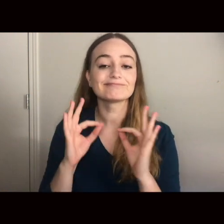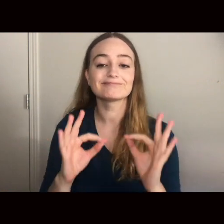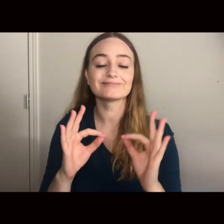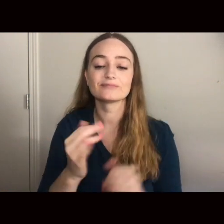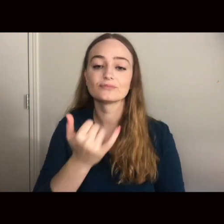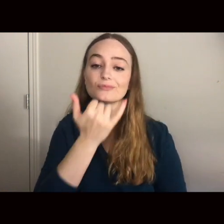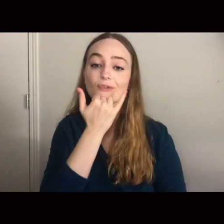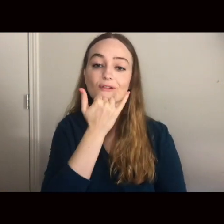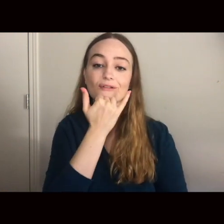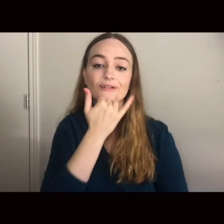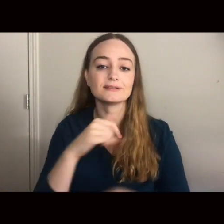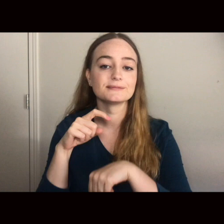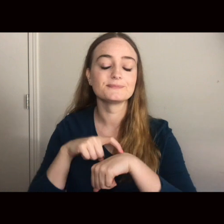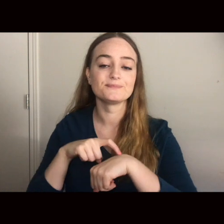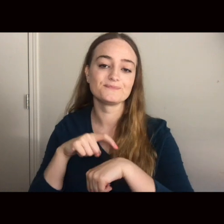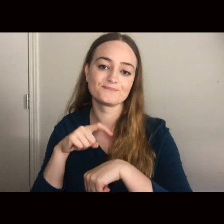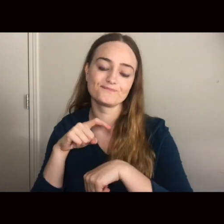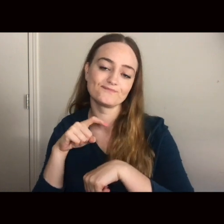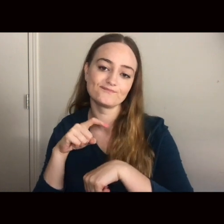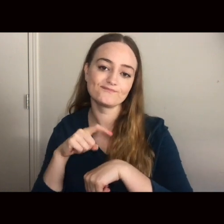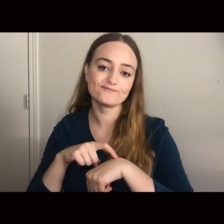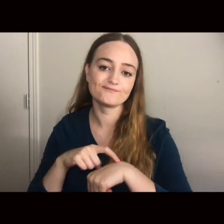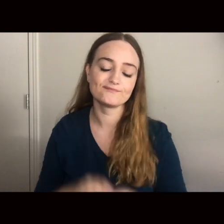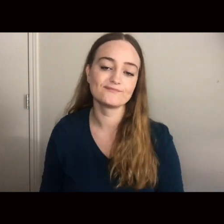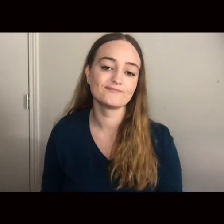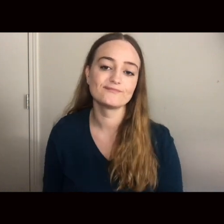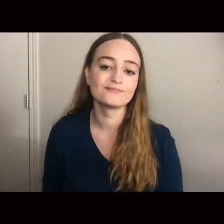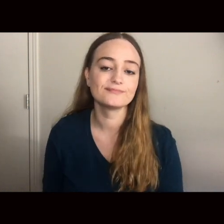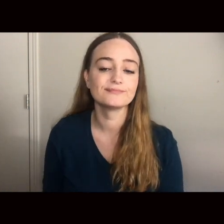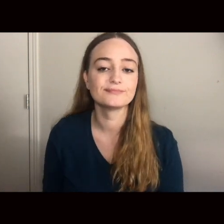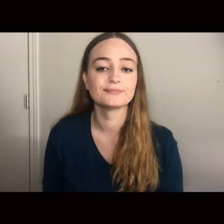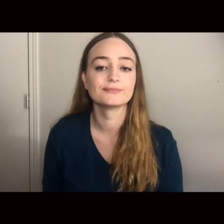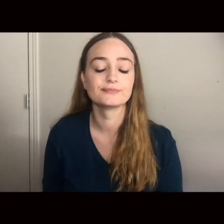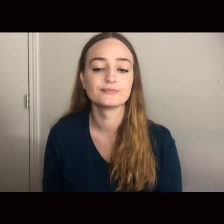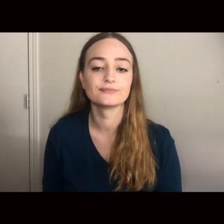I'm just in the right place at the wrong